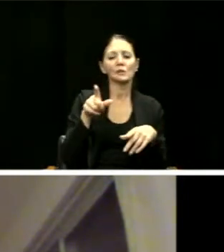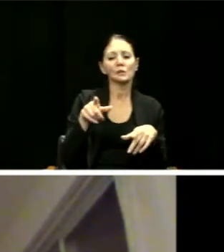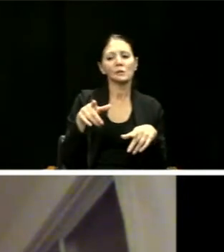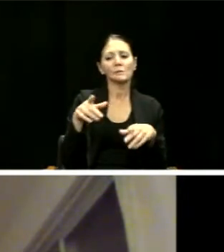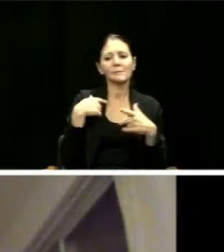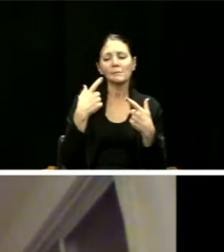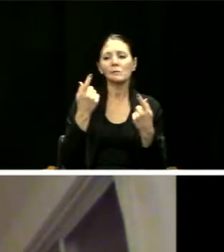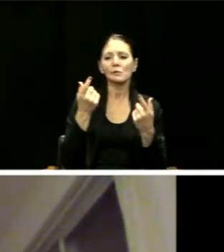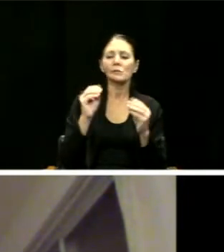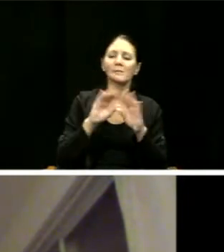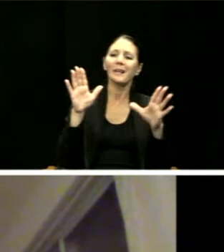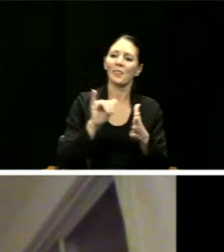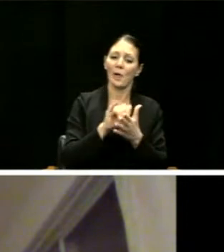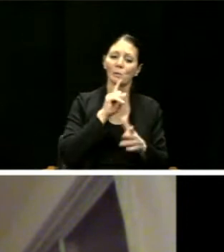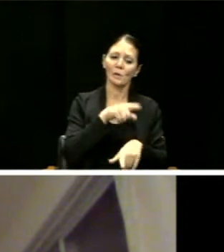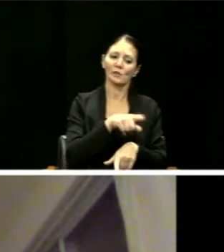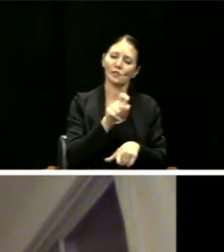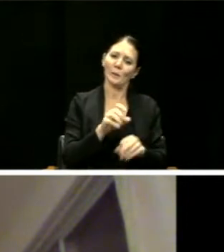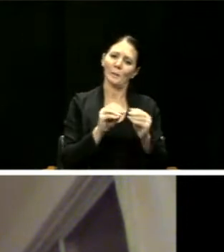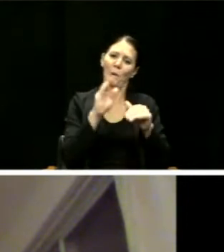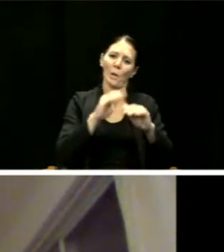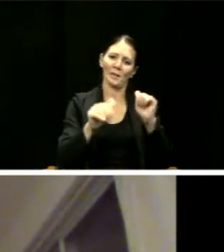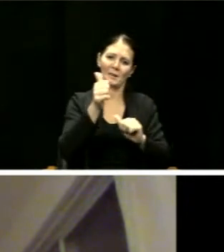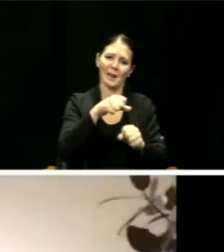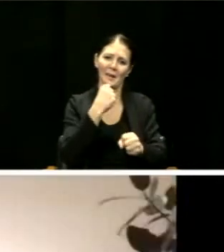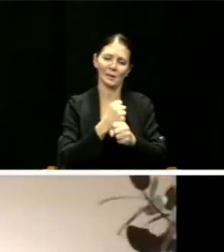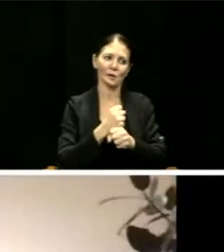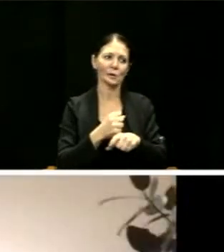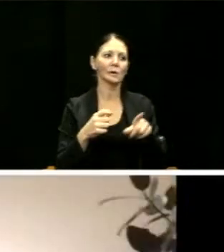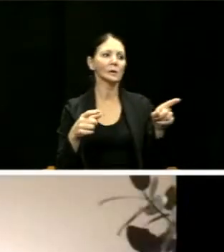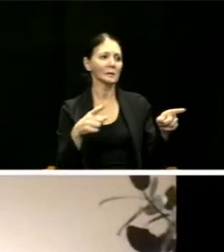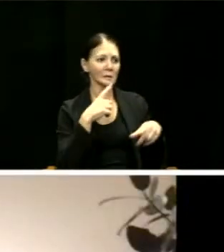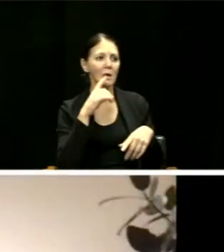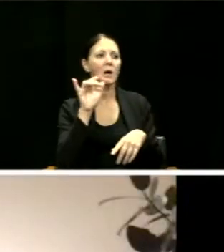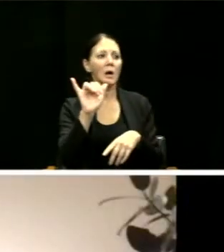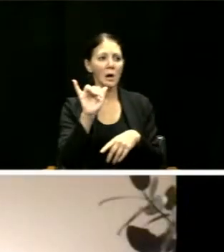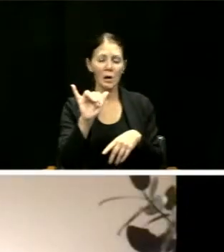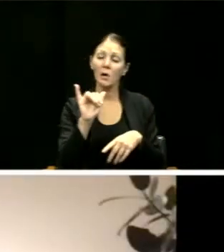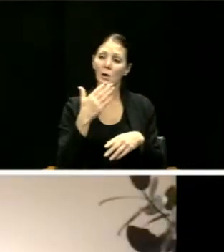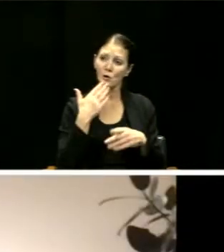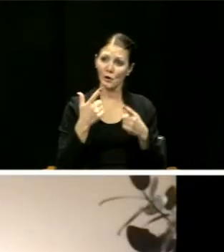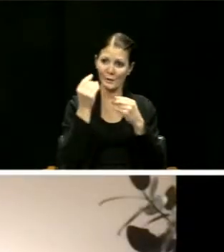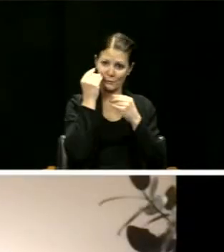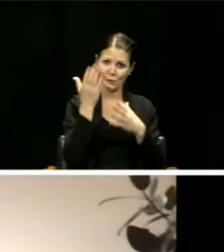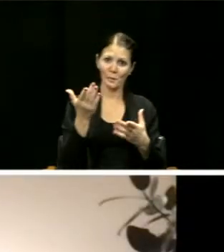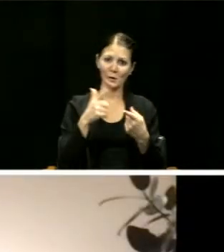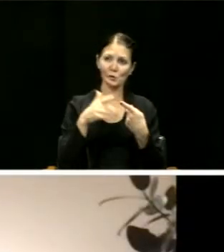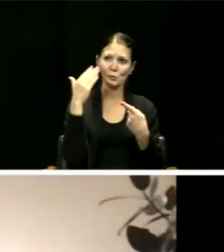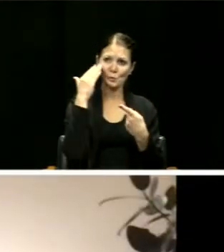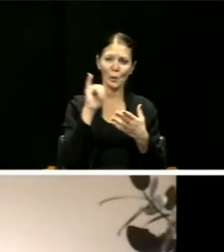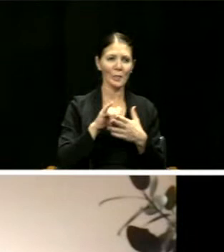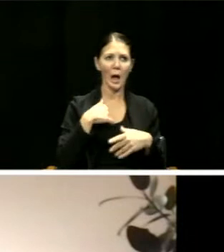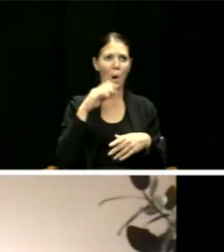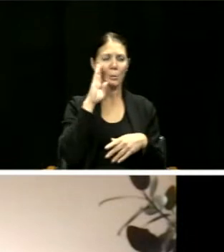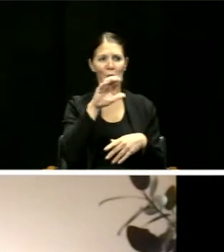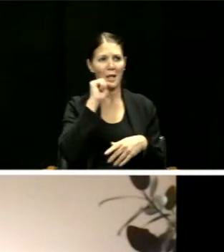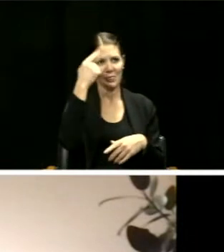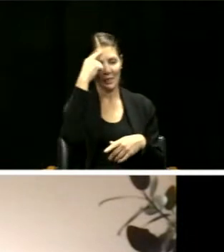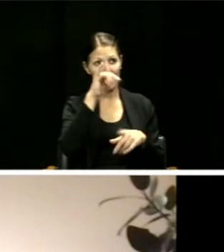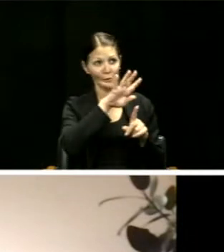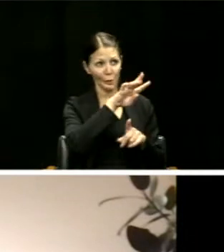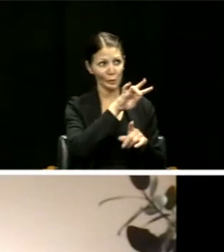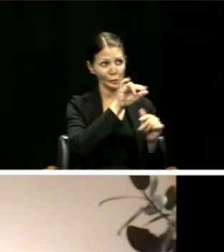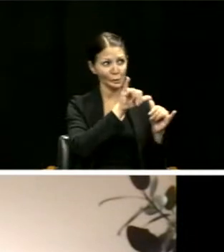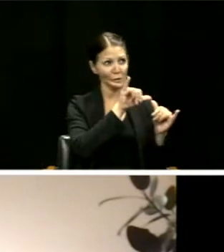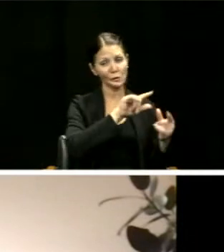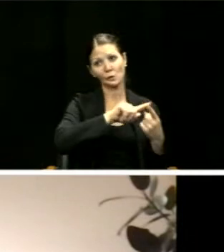more than a 10-year. That's good information to know the double capacity with it. You wouldn't just think about that by